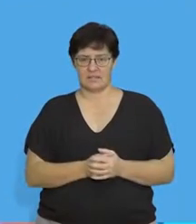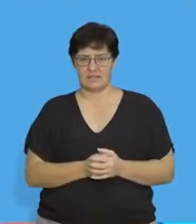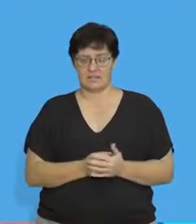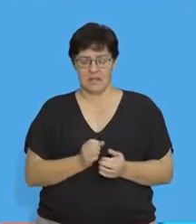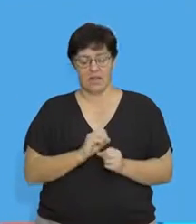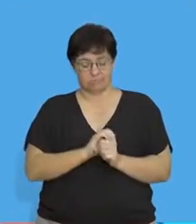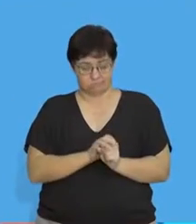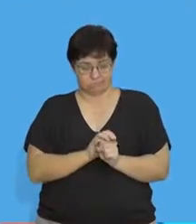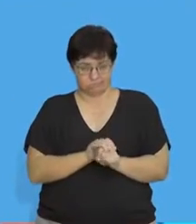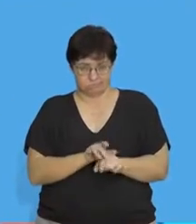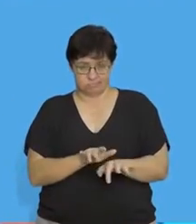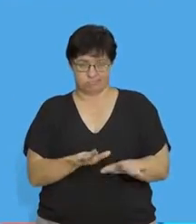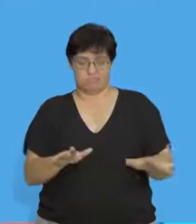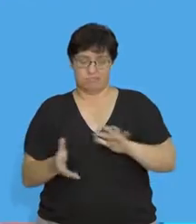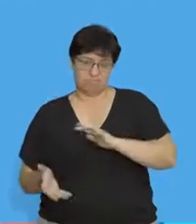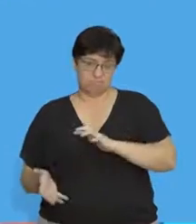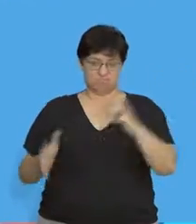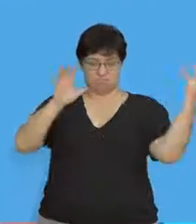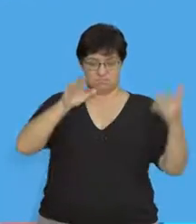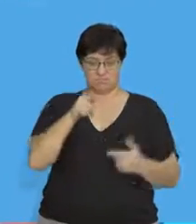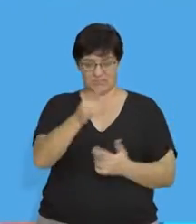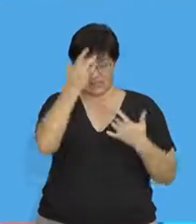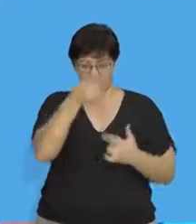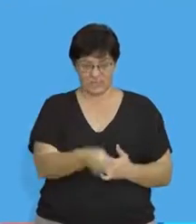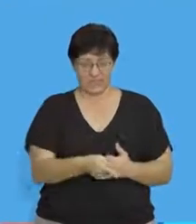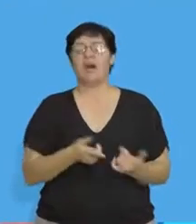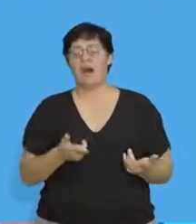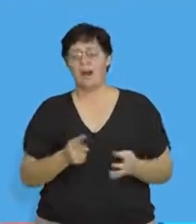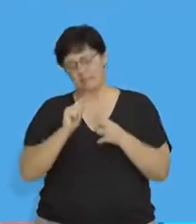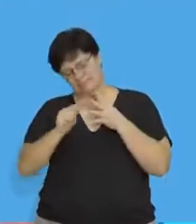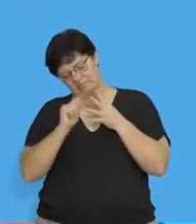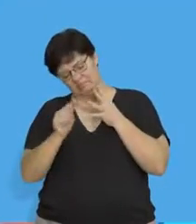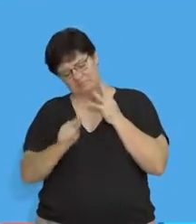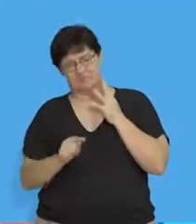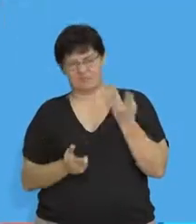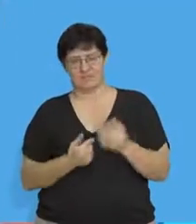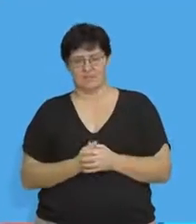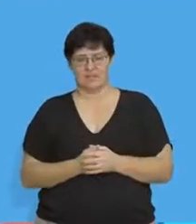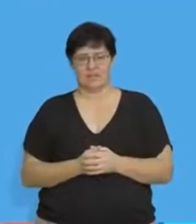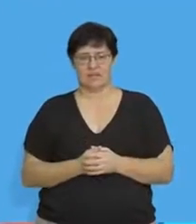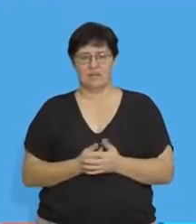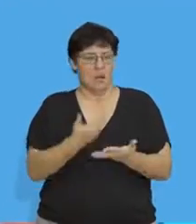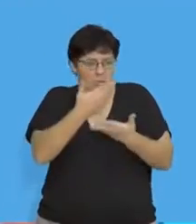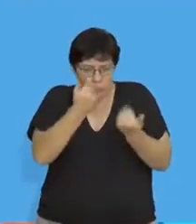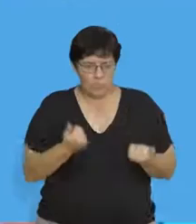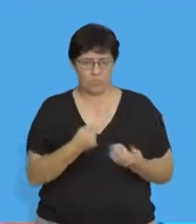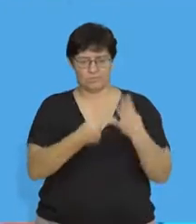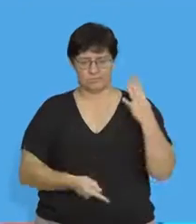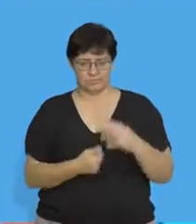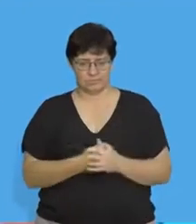pandemic as an example, there are many extraneous factors. The word extraneous means unknown factors,